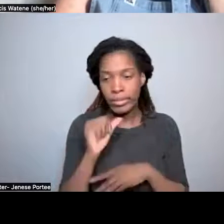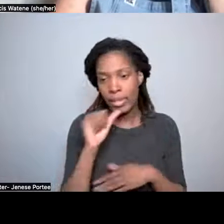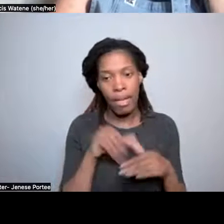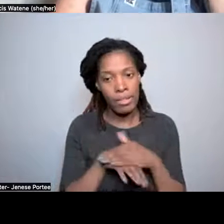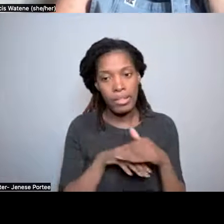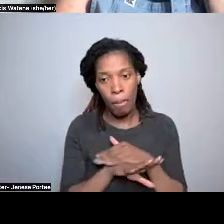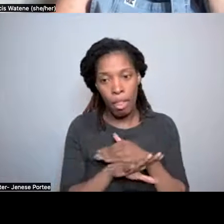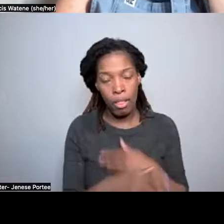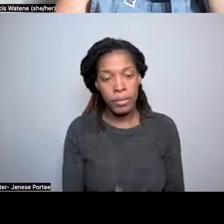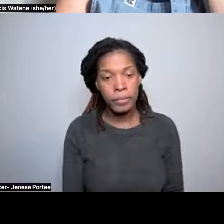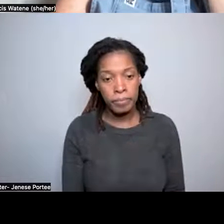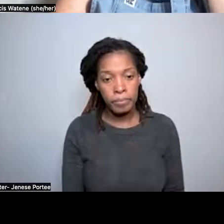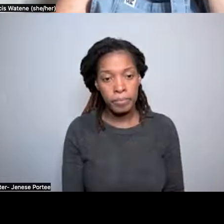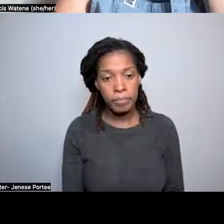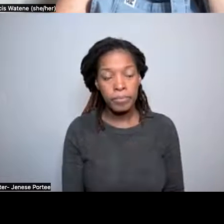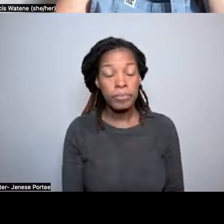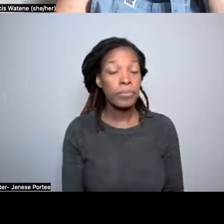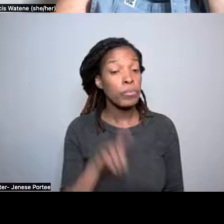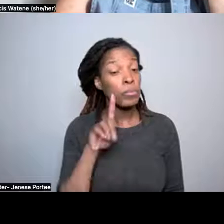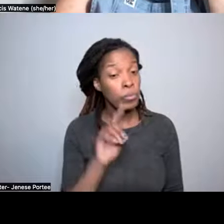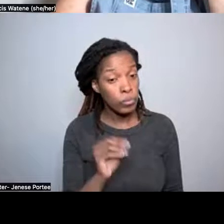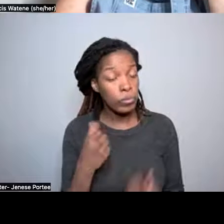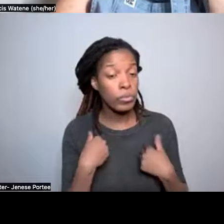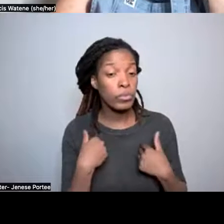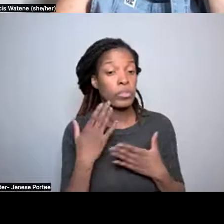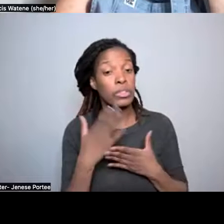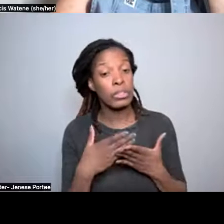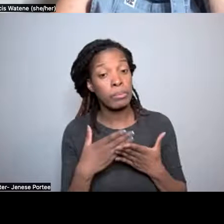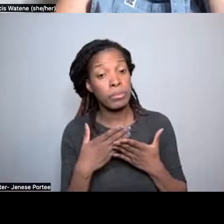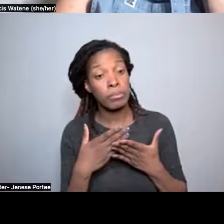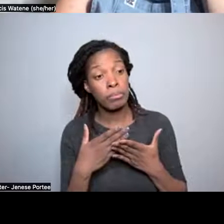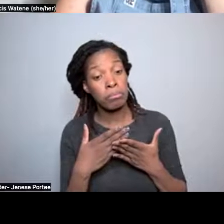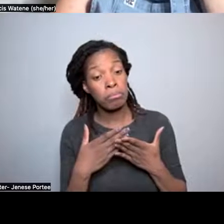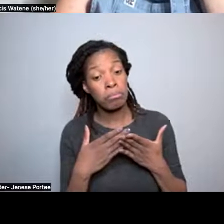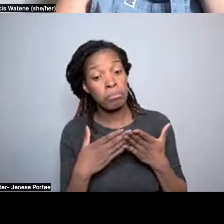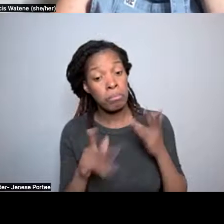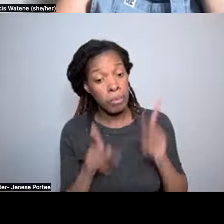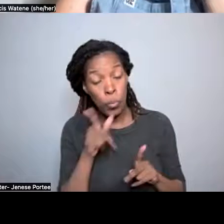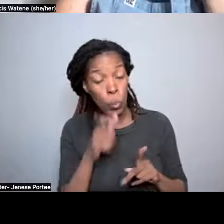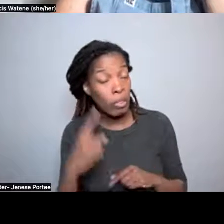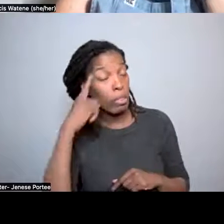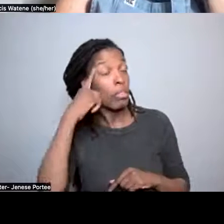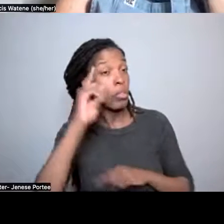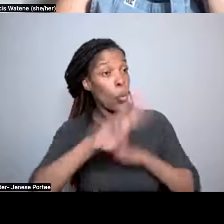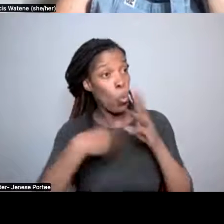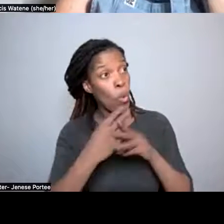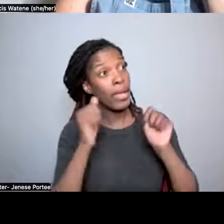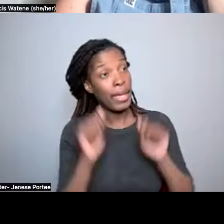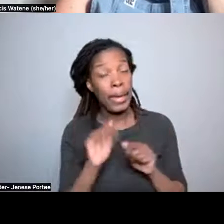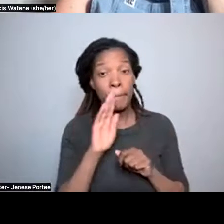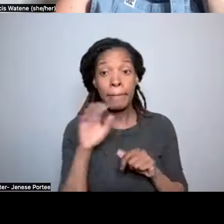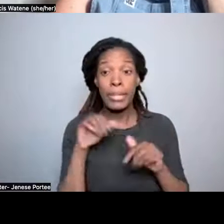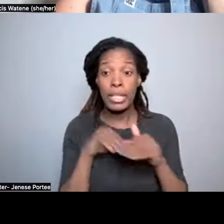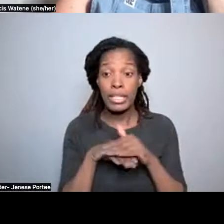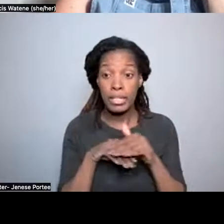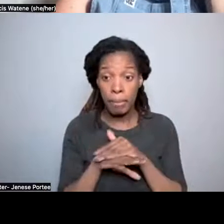The other good thing, the world can be accessible when